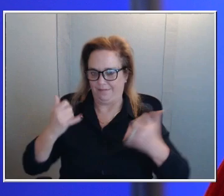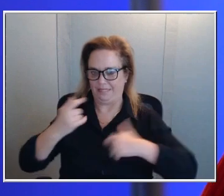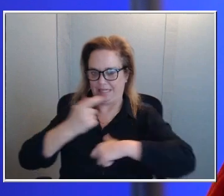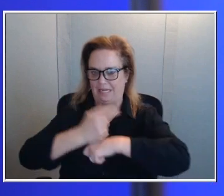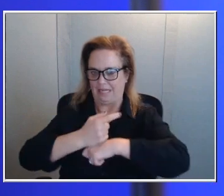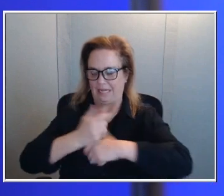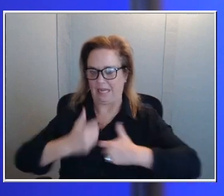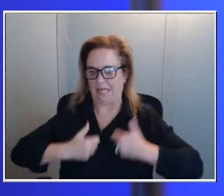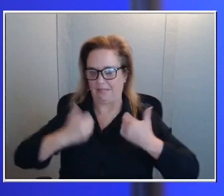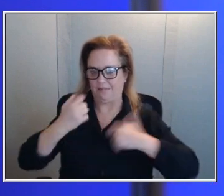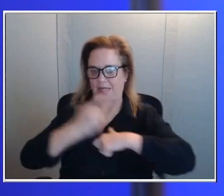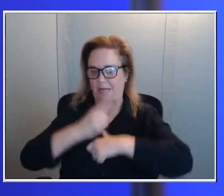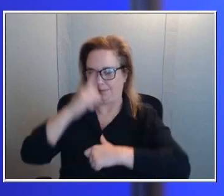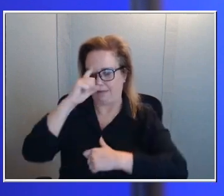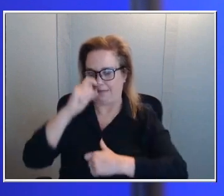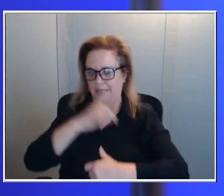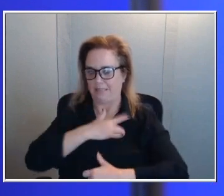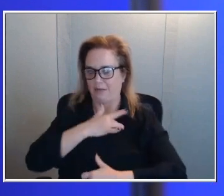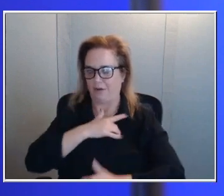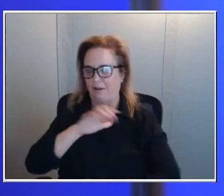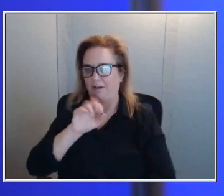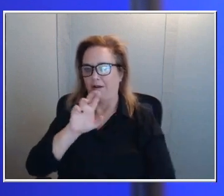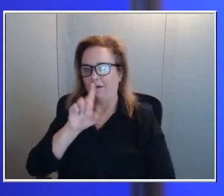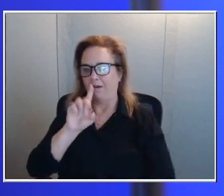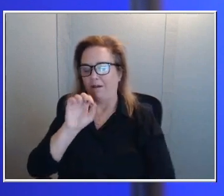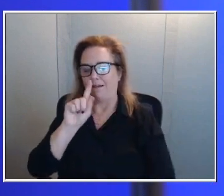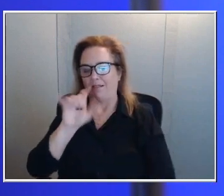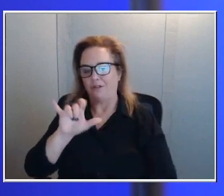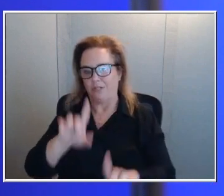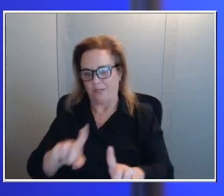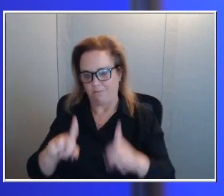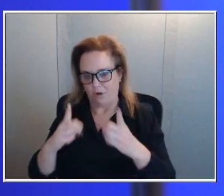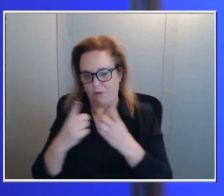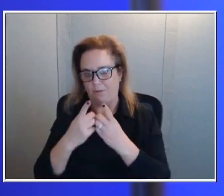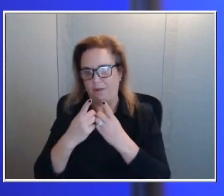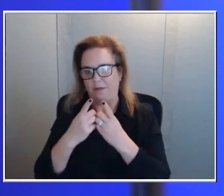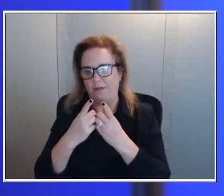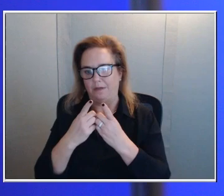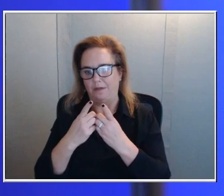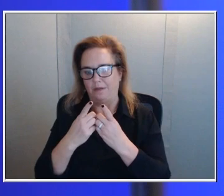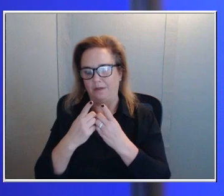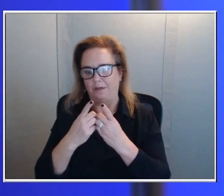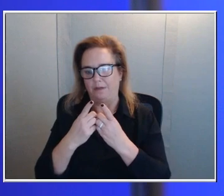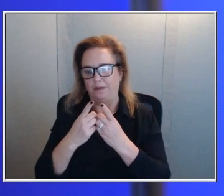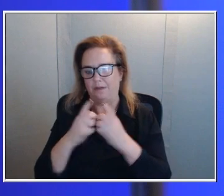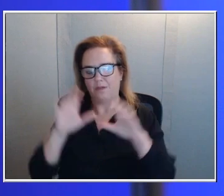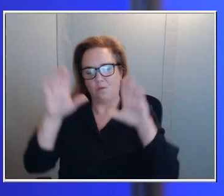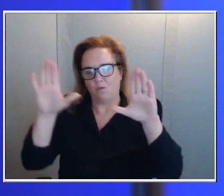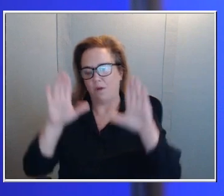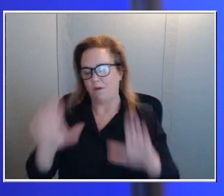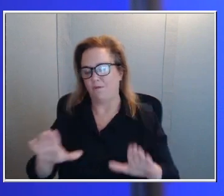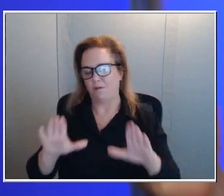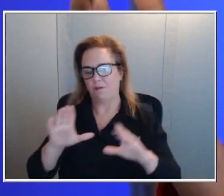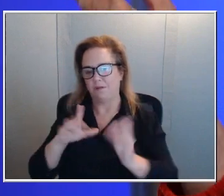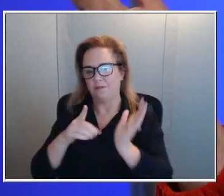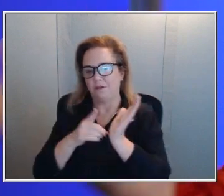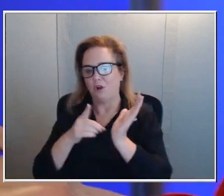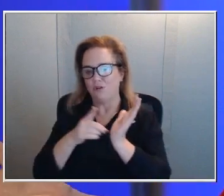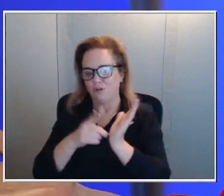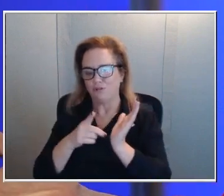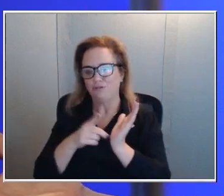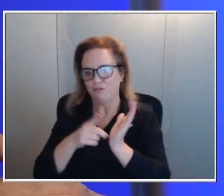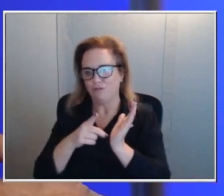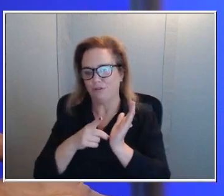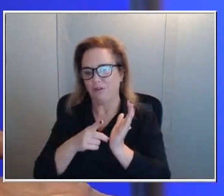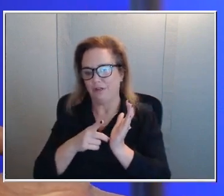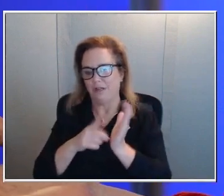live today because the cardiology department, the pristine doctors, the extraordinary care, and all